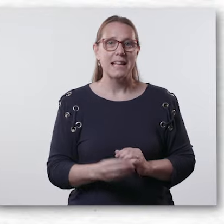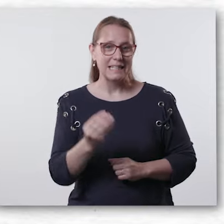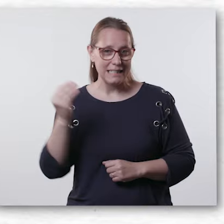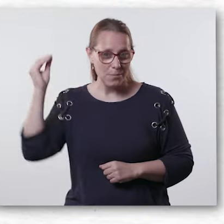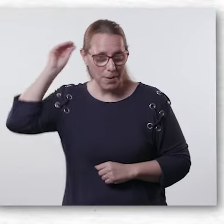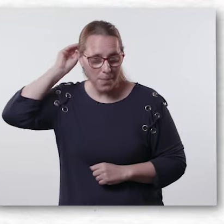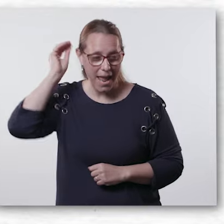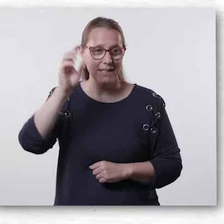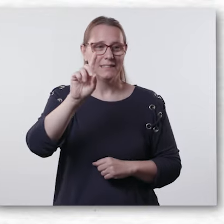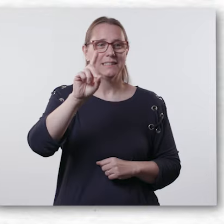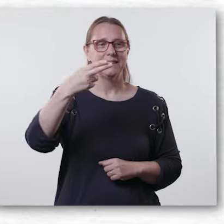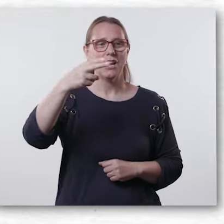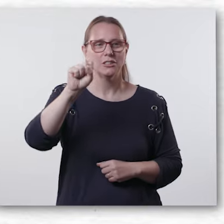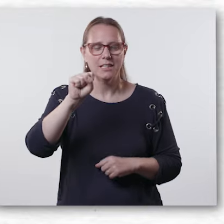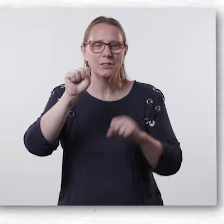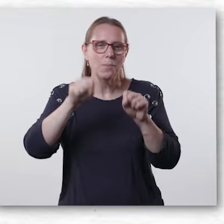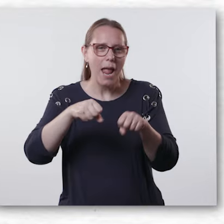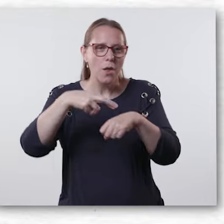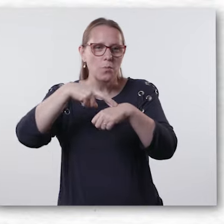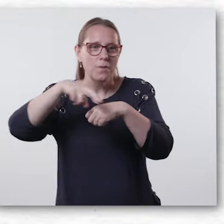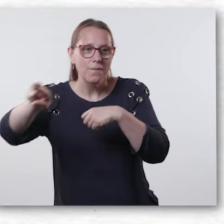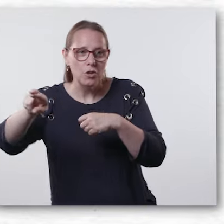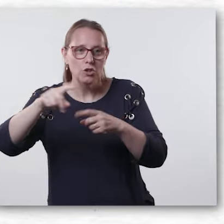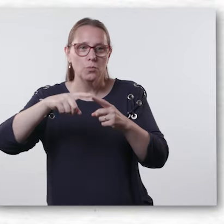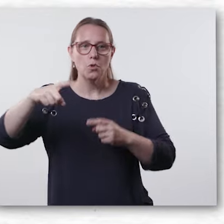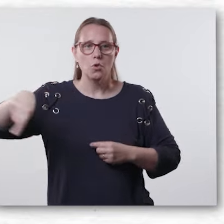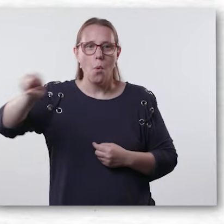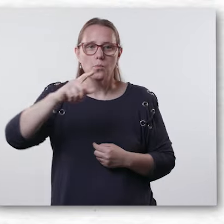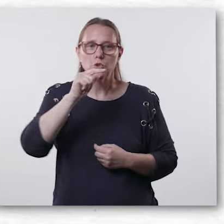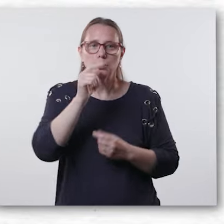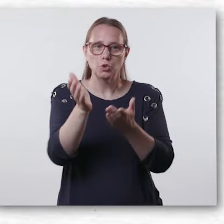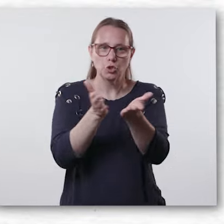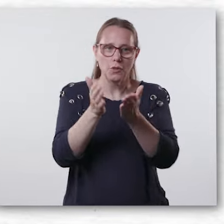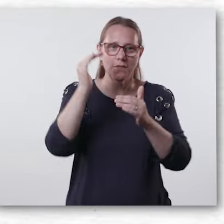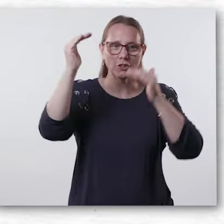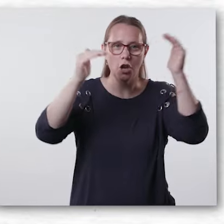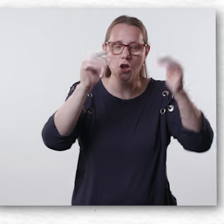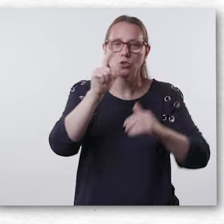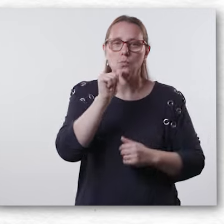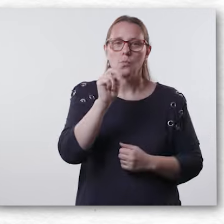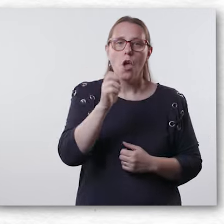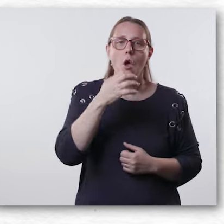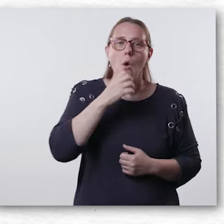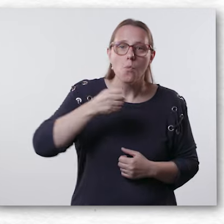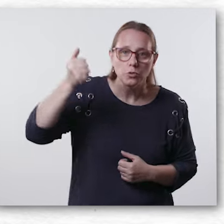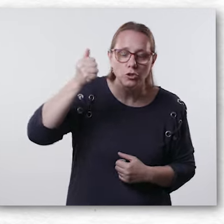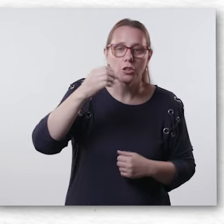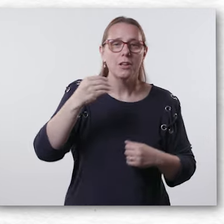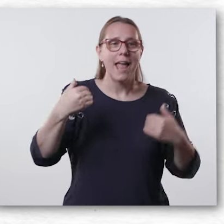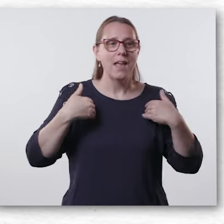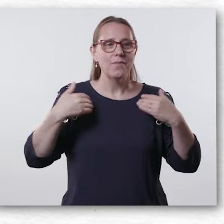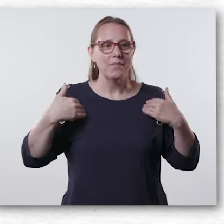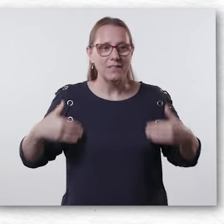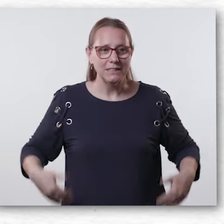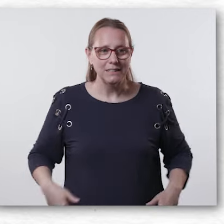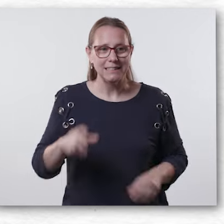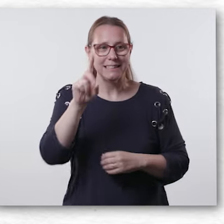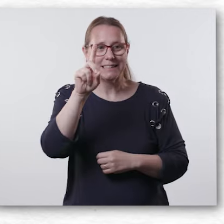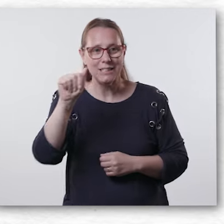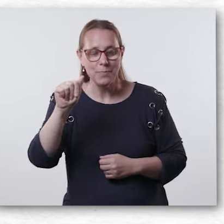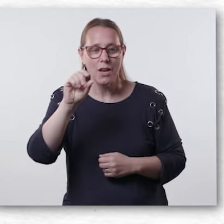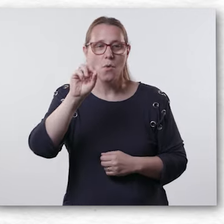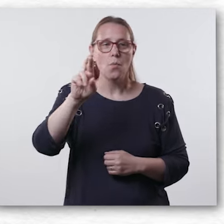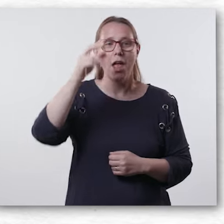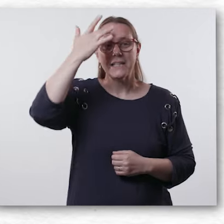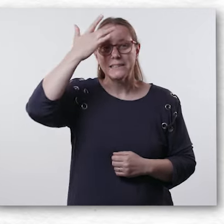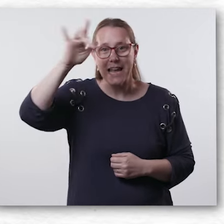Keep in mind, DHS may refer to those who serve adults who are older, have a physical disability,